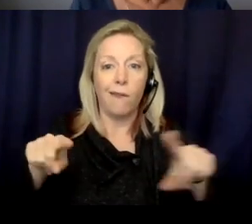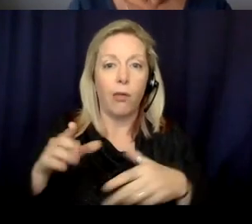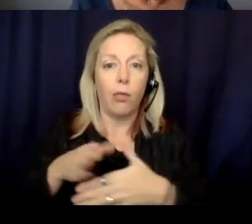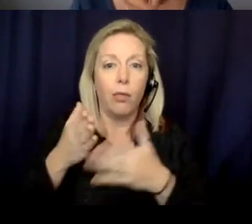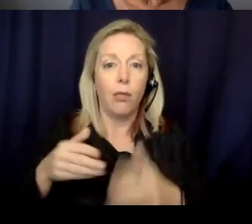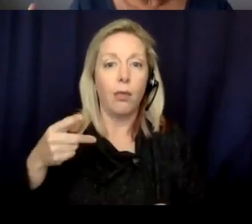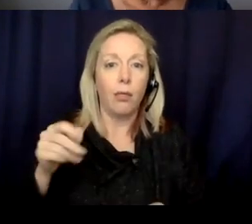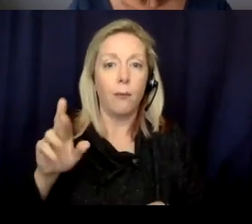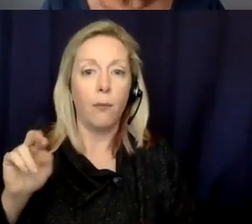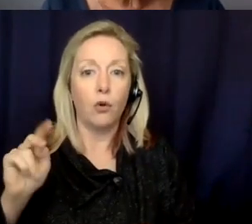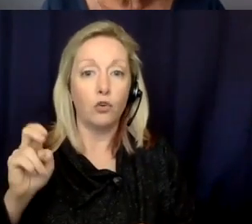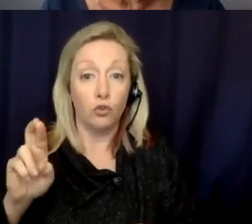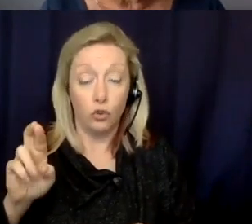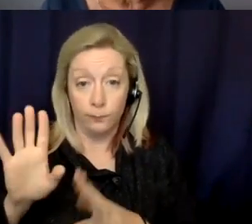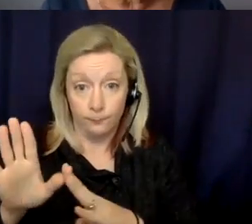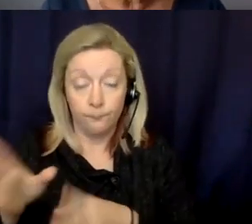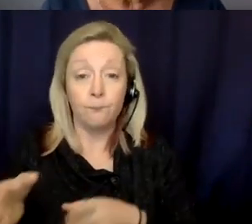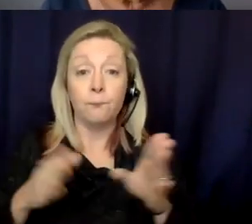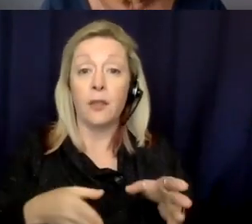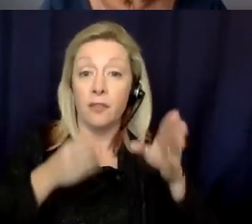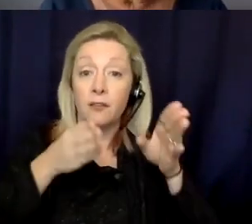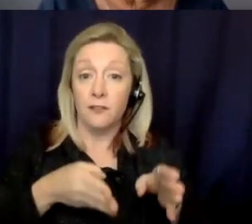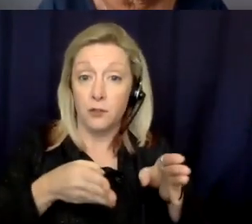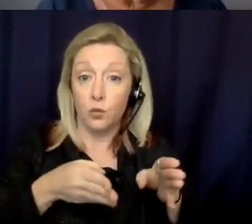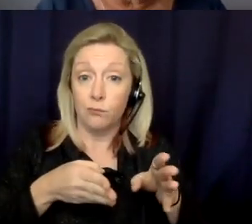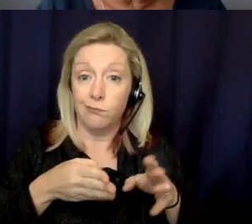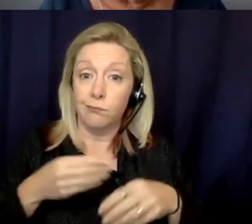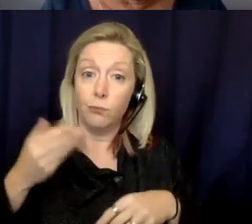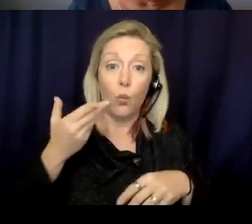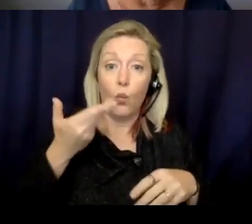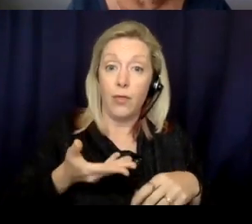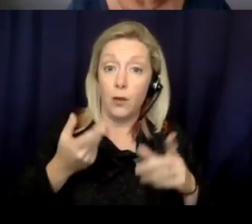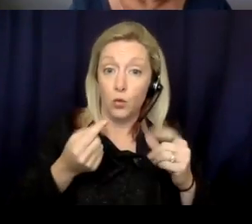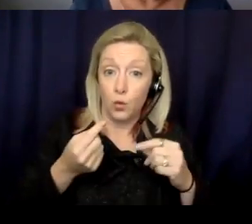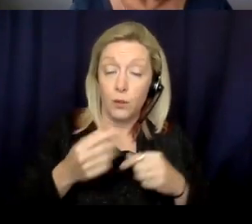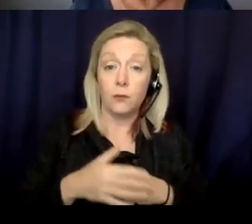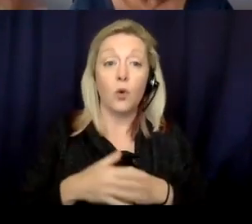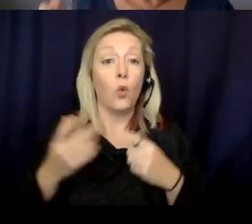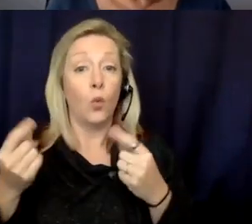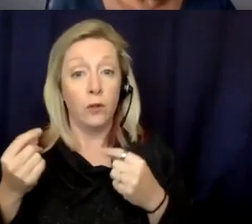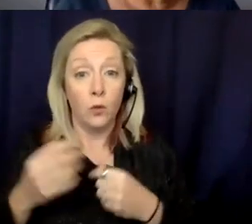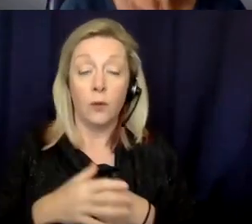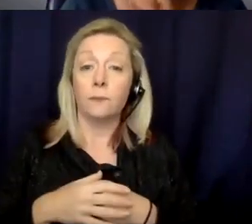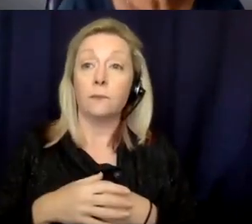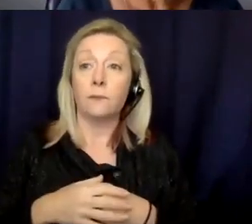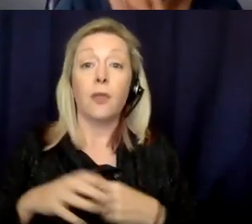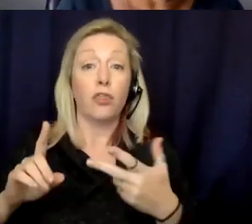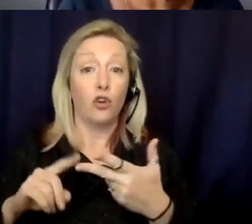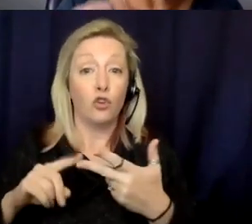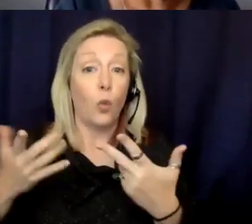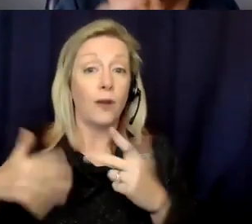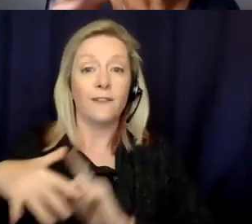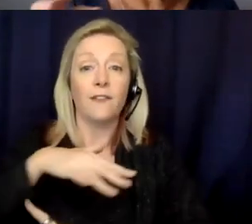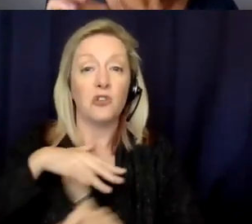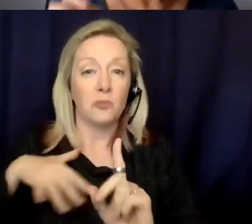the individual, what they should be doing, and what part they have to play in this, and then the environment,